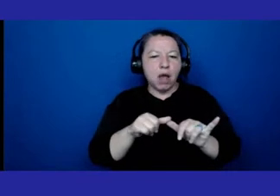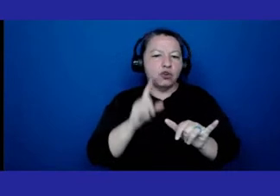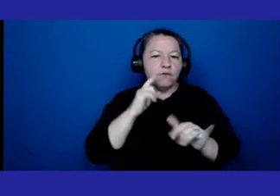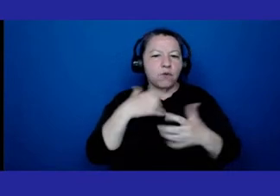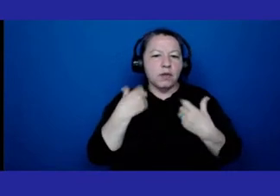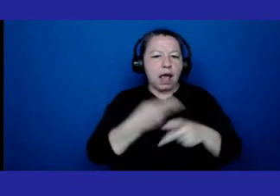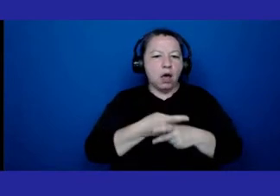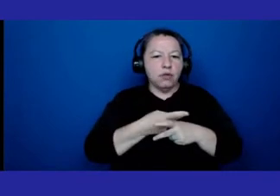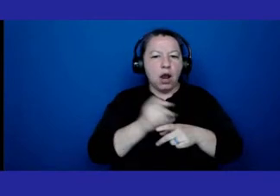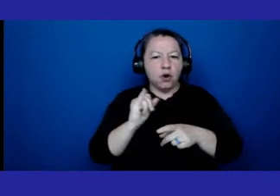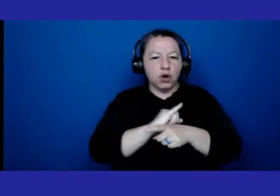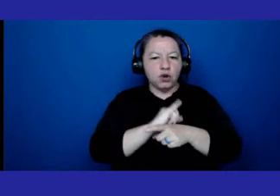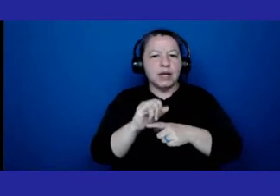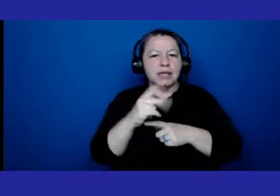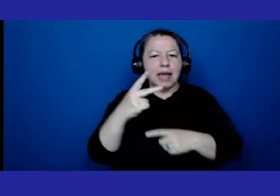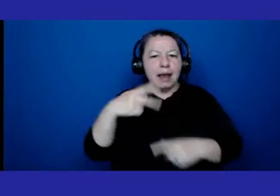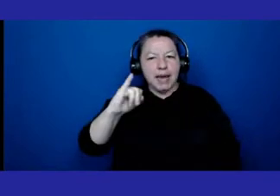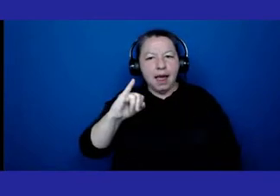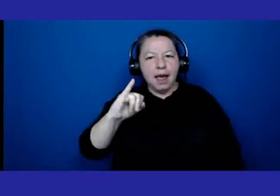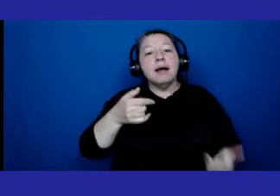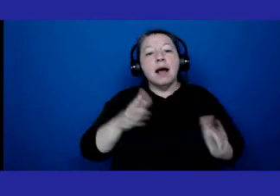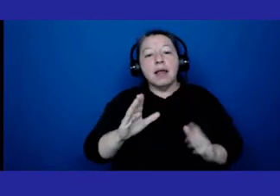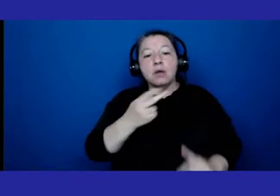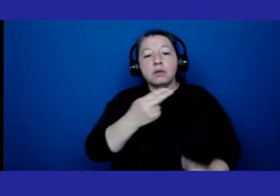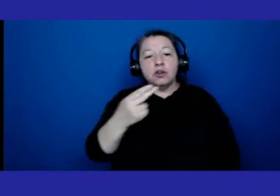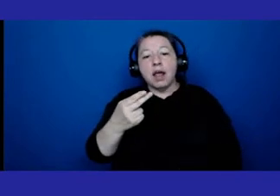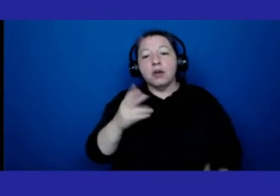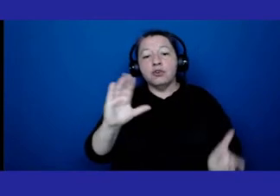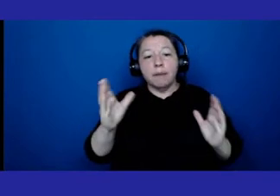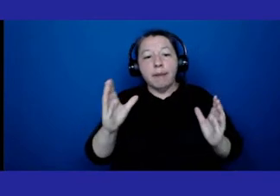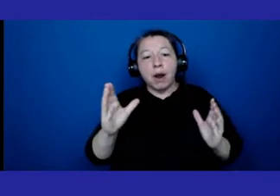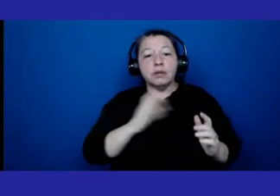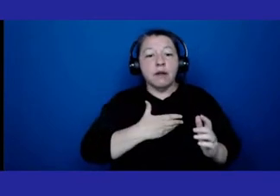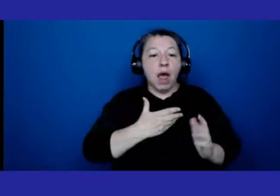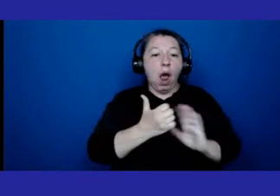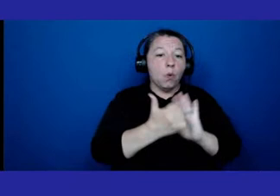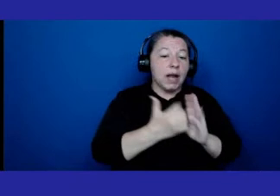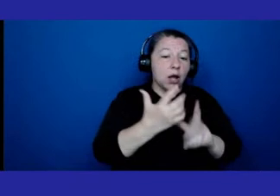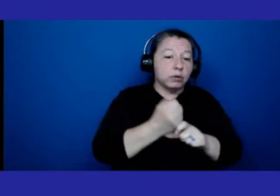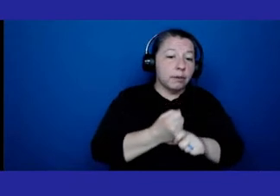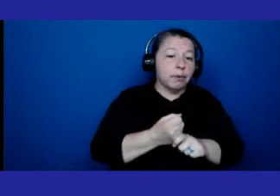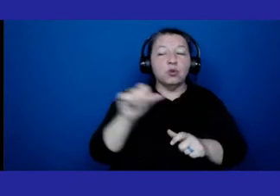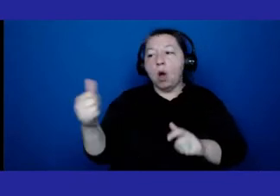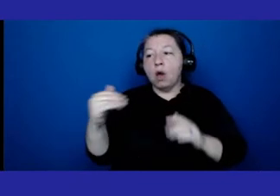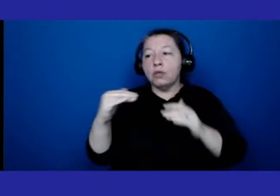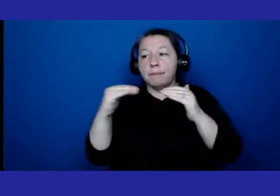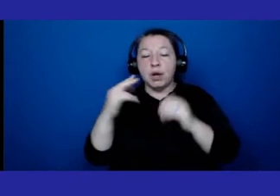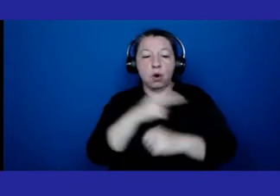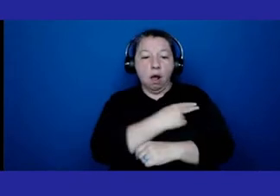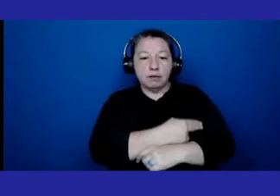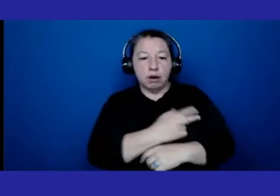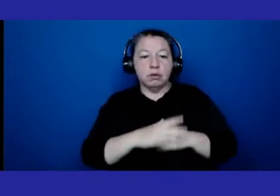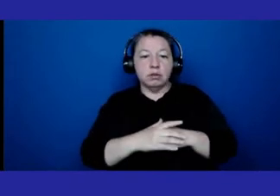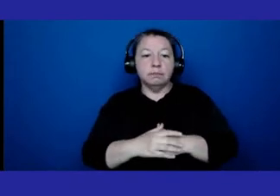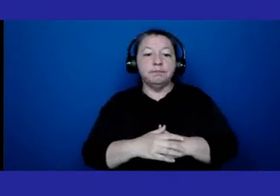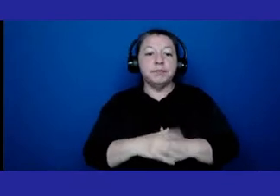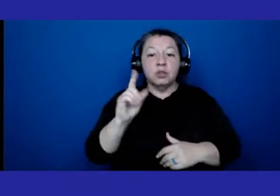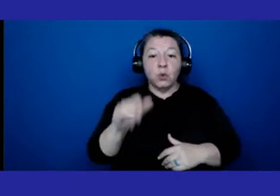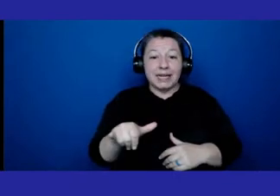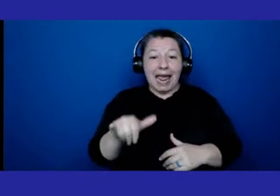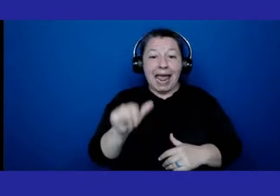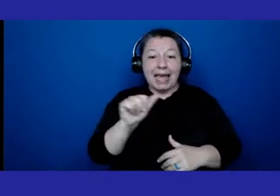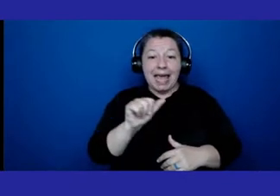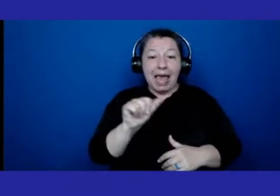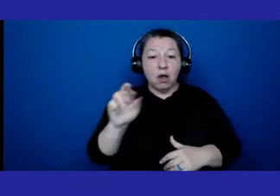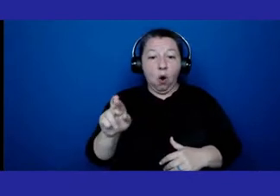on how we and it allows H&H comparison of our accounts receivable to other peer hospitals. What a Day in AR is, it's our